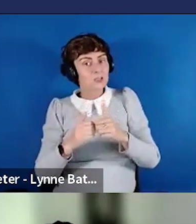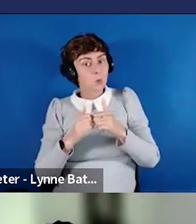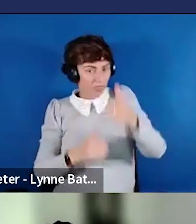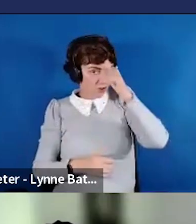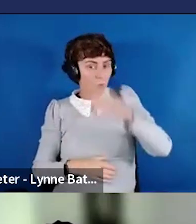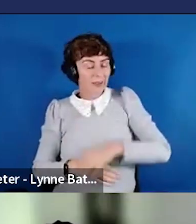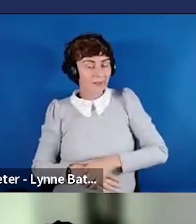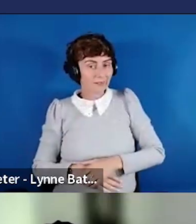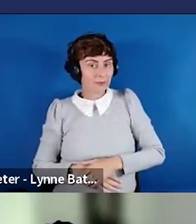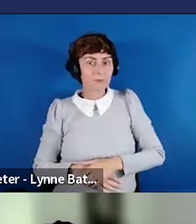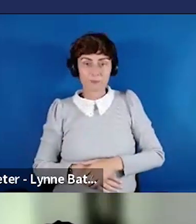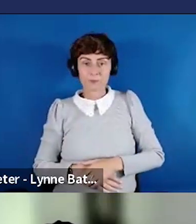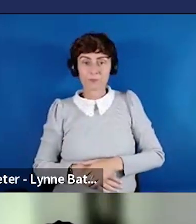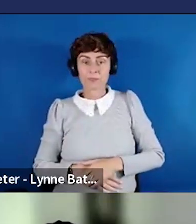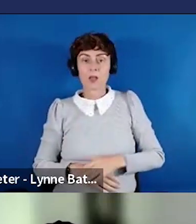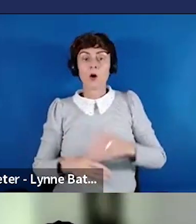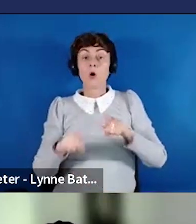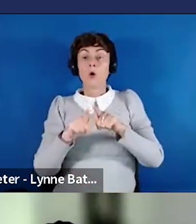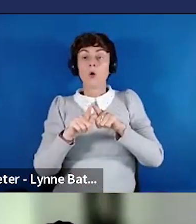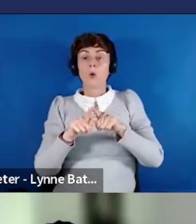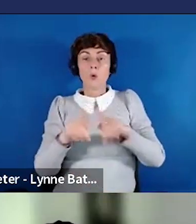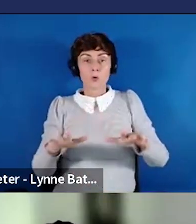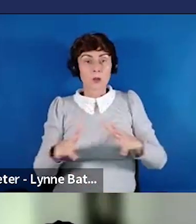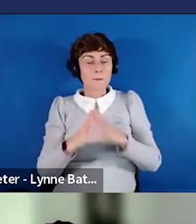also, I think there's a huge importance about